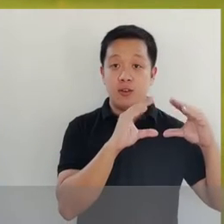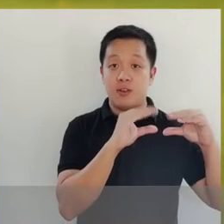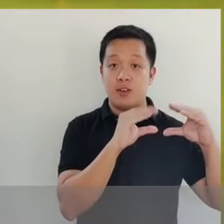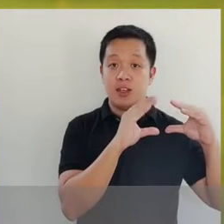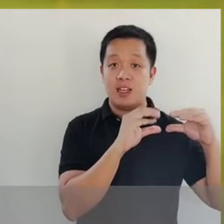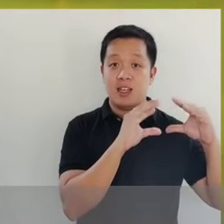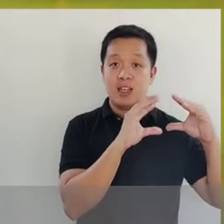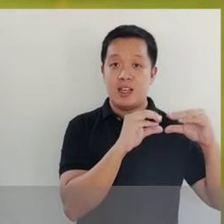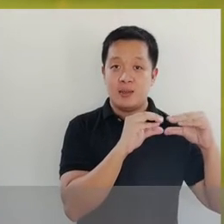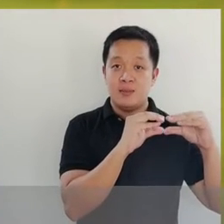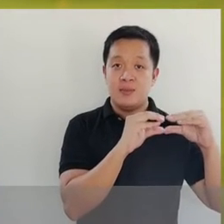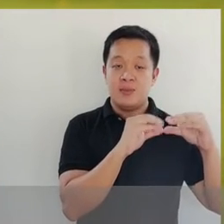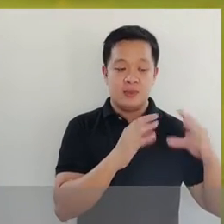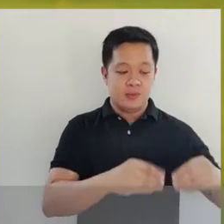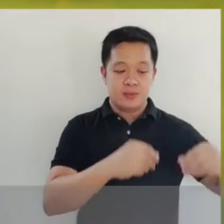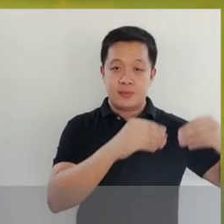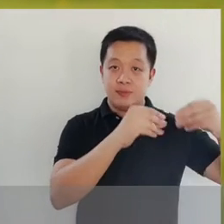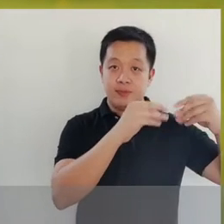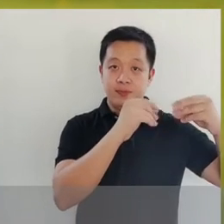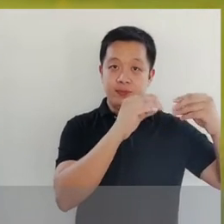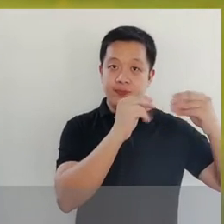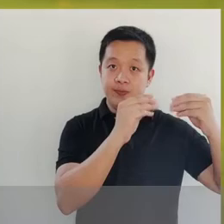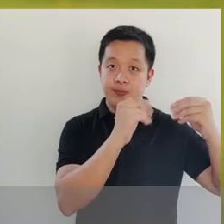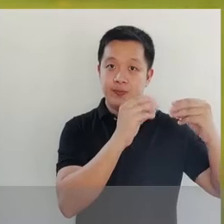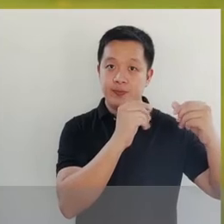soft, sand,